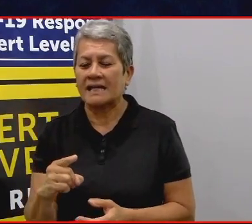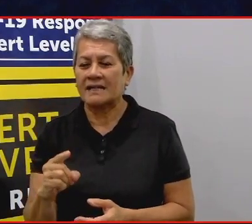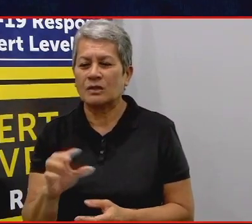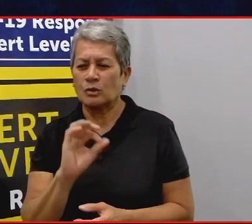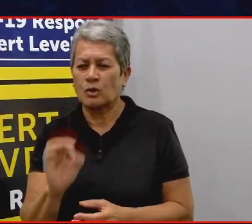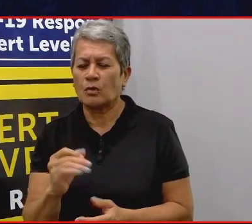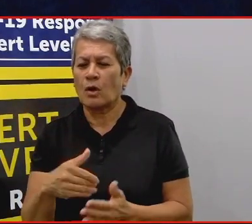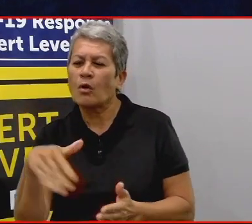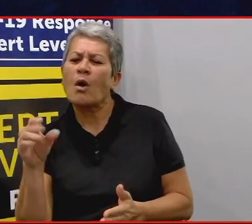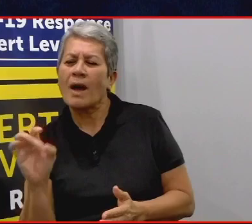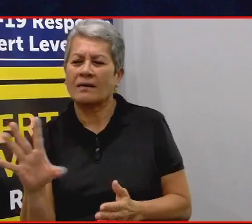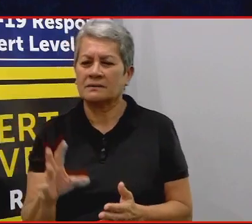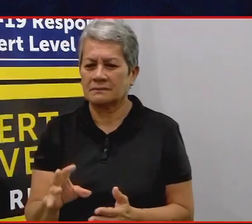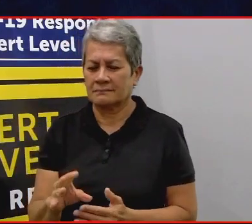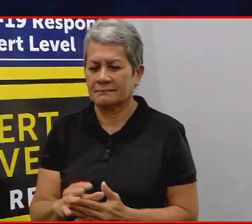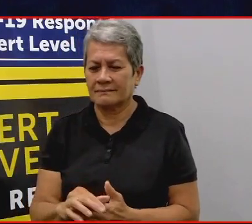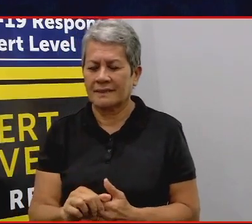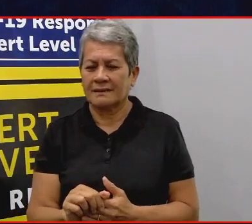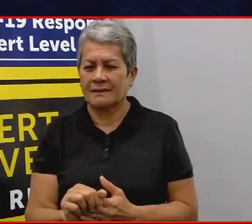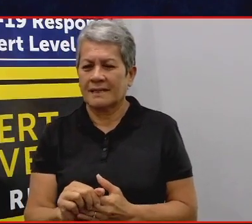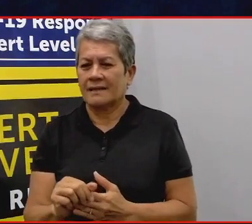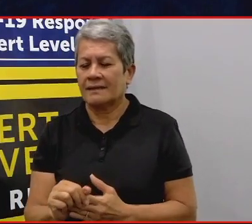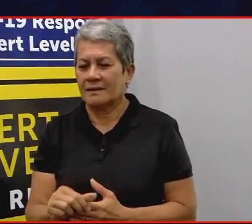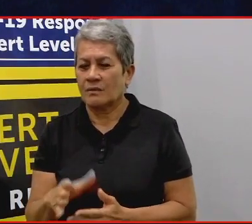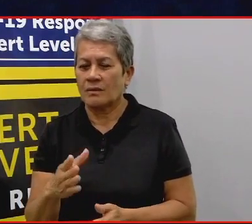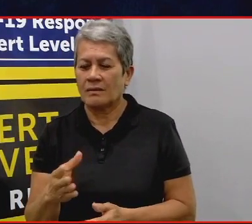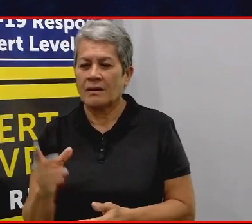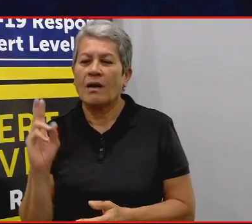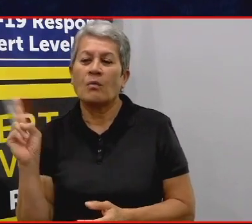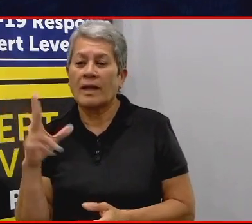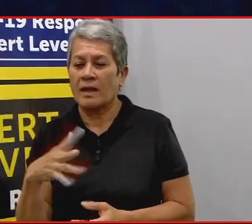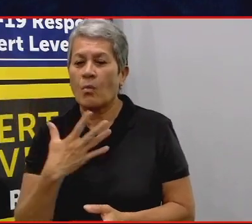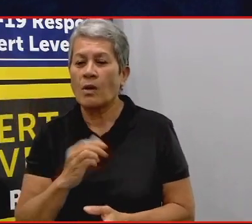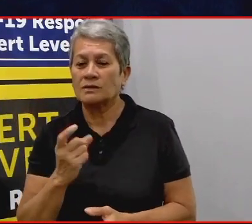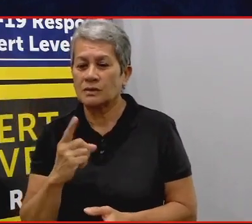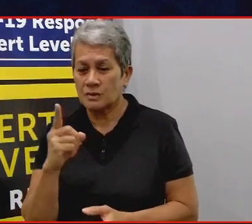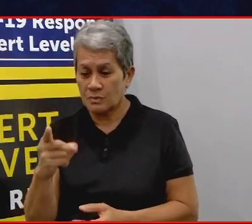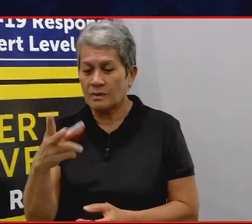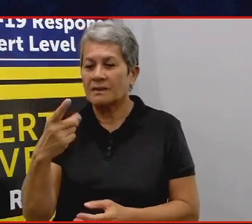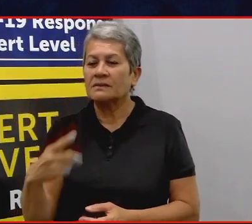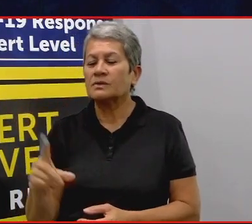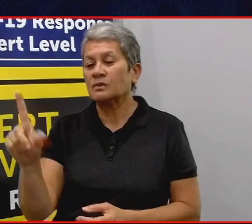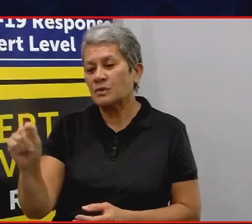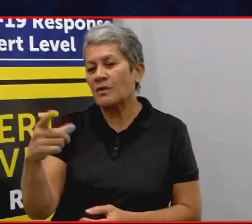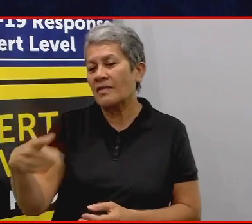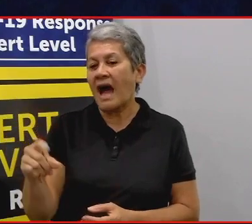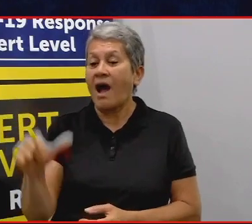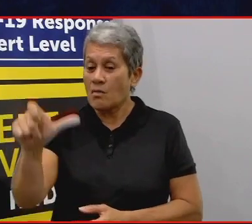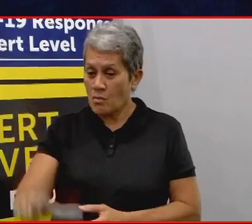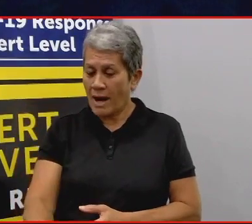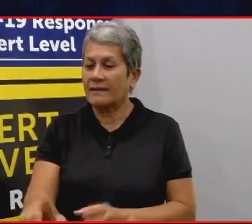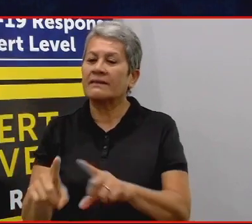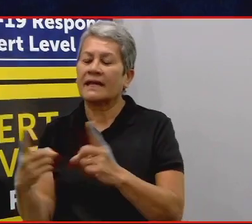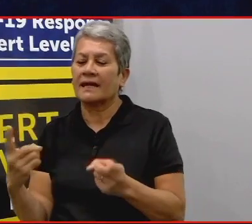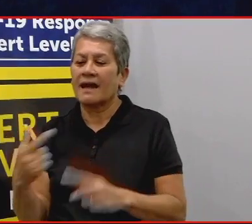as you can prior to departure. We are relying on you at this time to do the right thing. I'm sure you and your loved